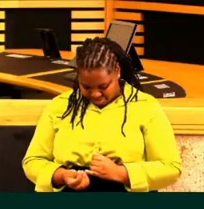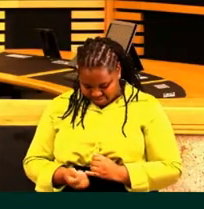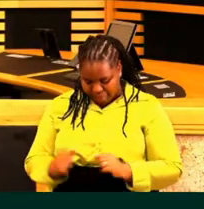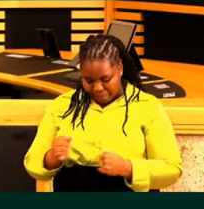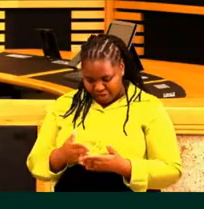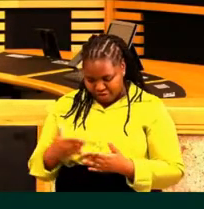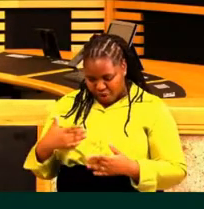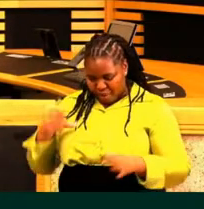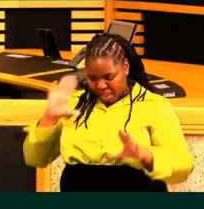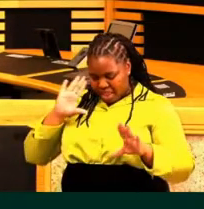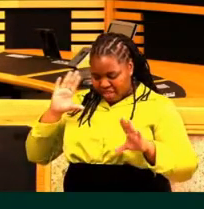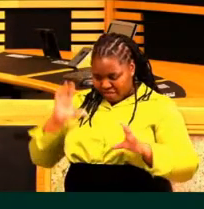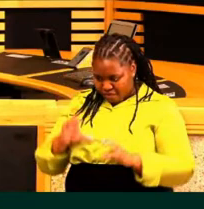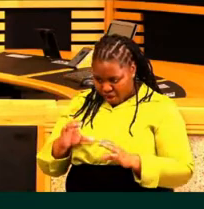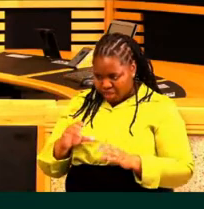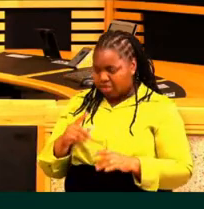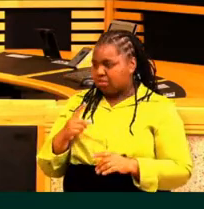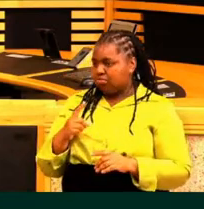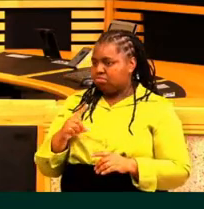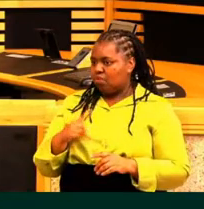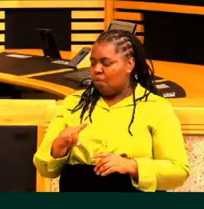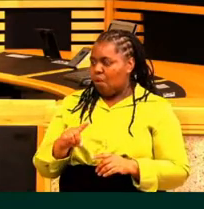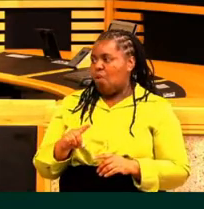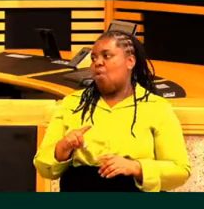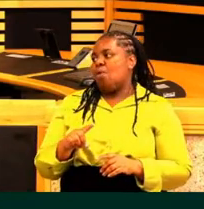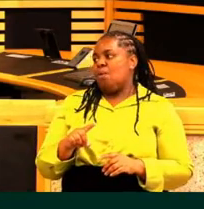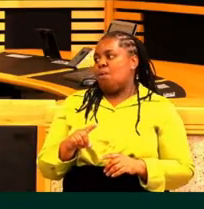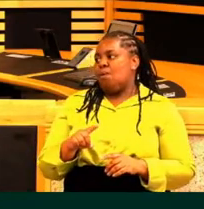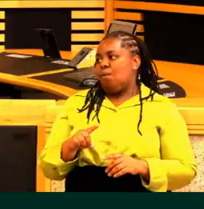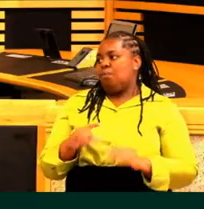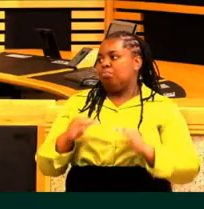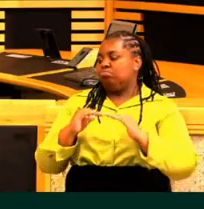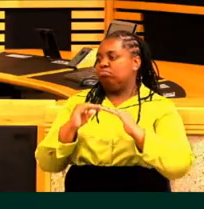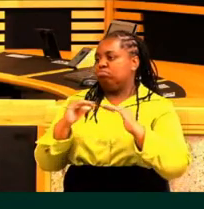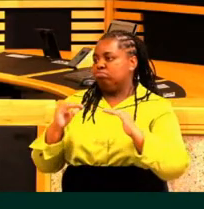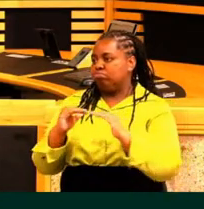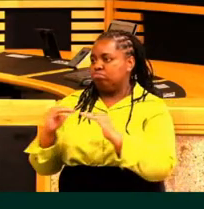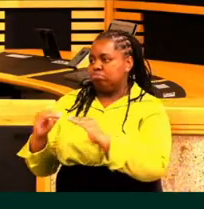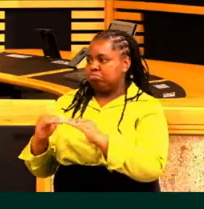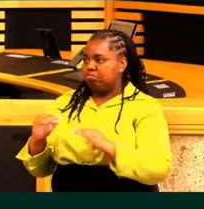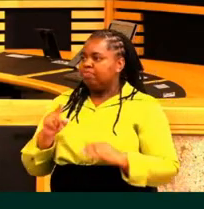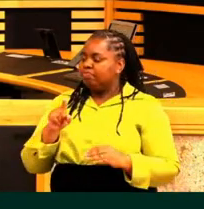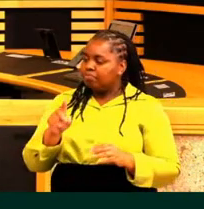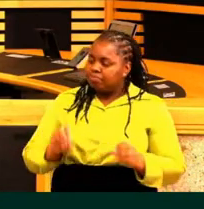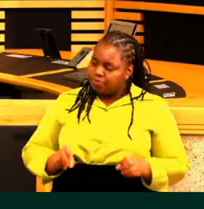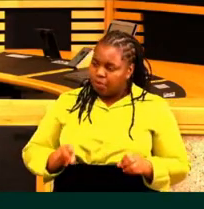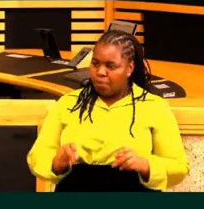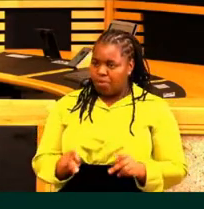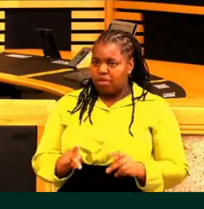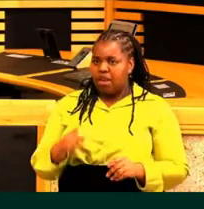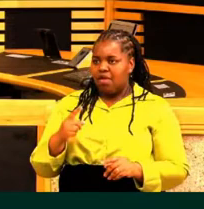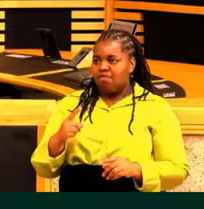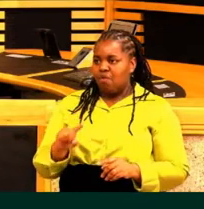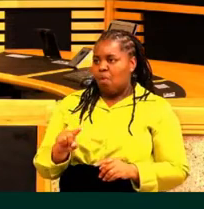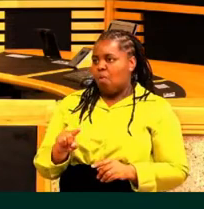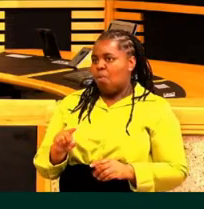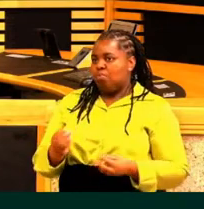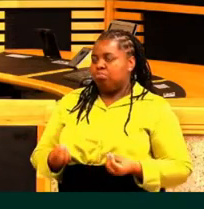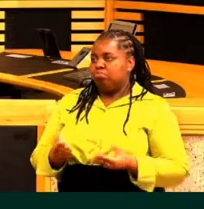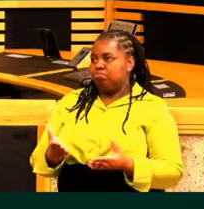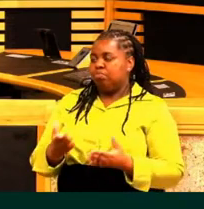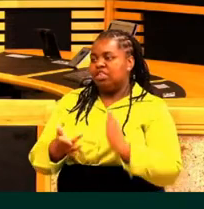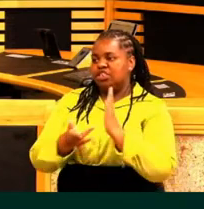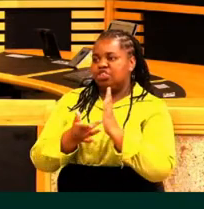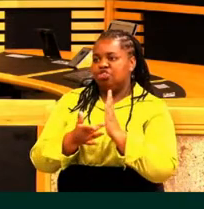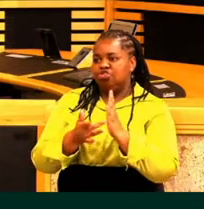focusing on this efficiency and relevance they Leverage The leveraging the opportunities offered by the digital